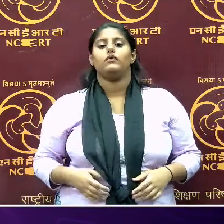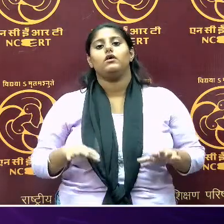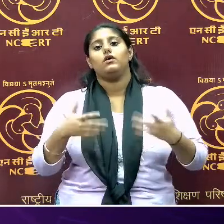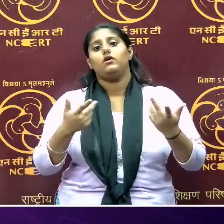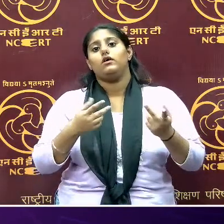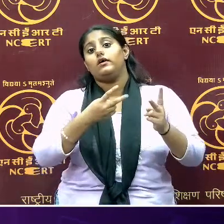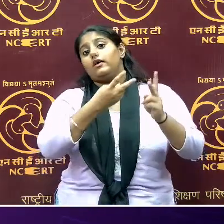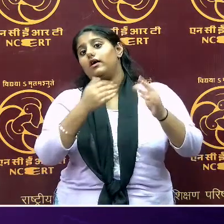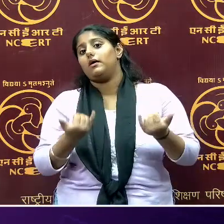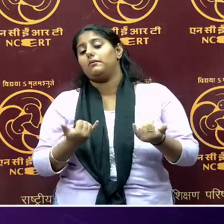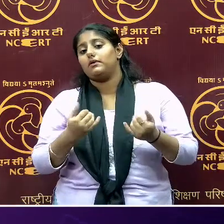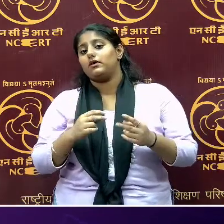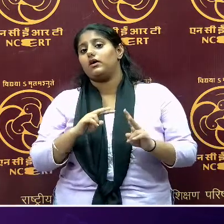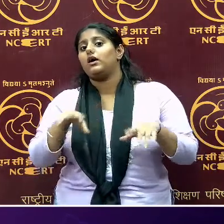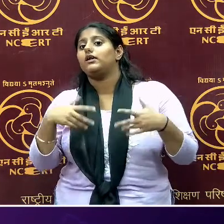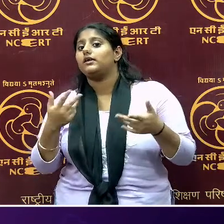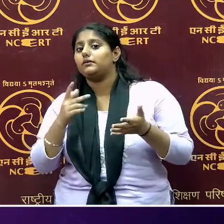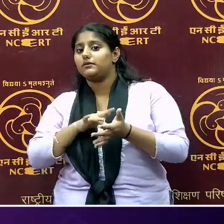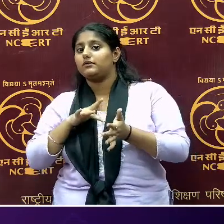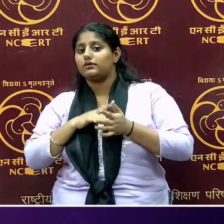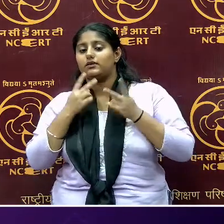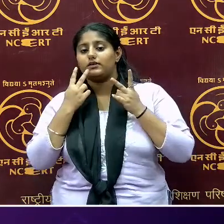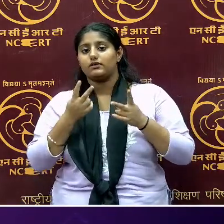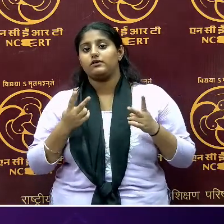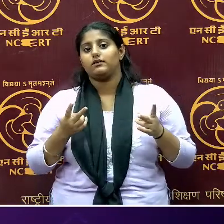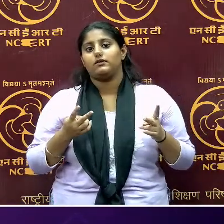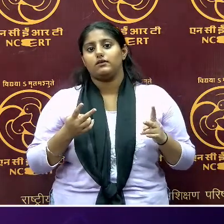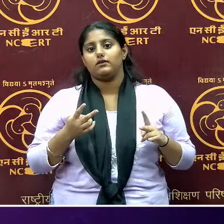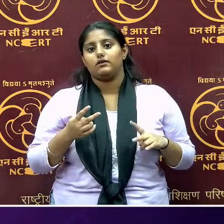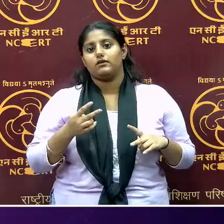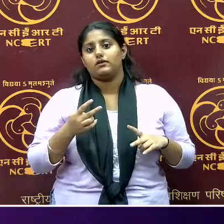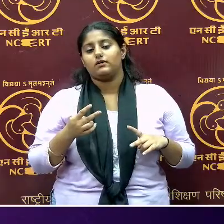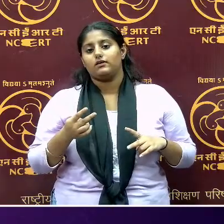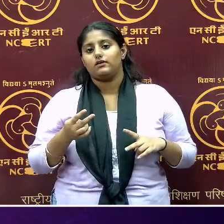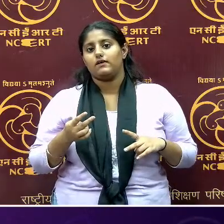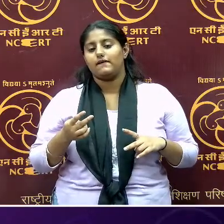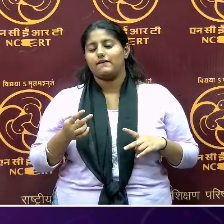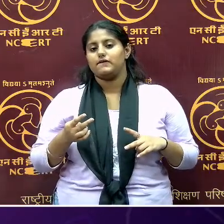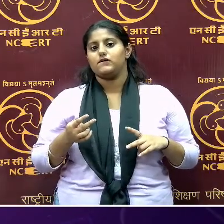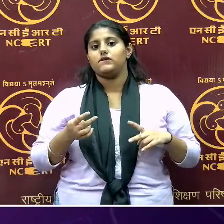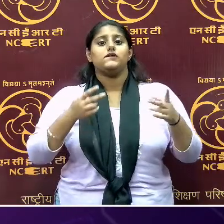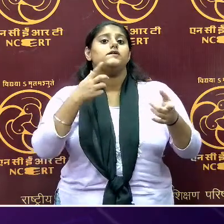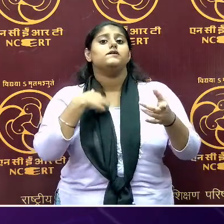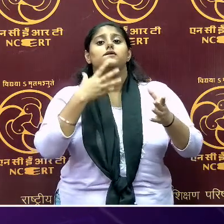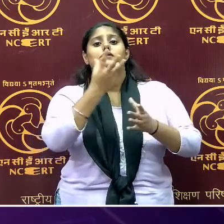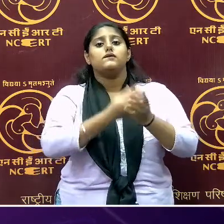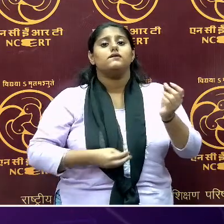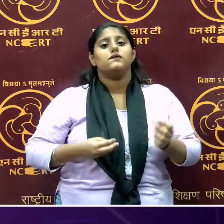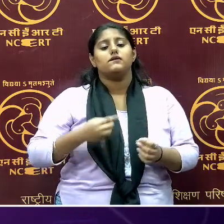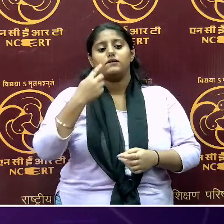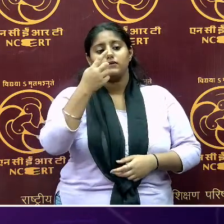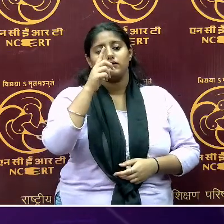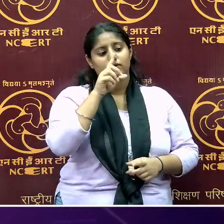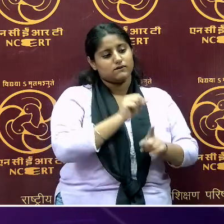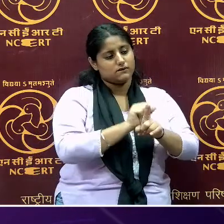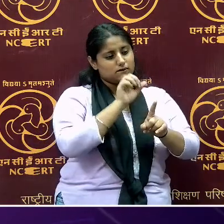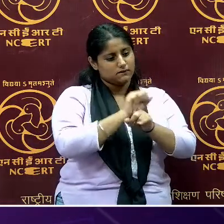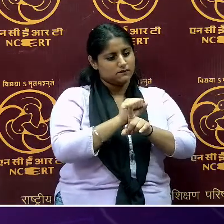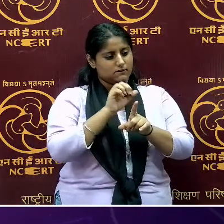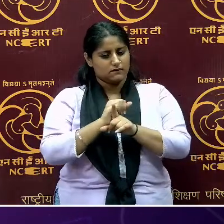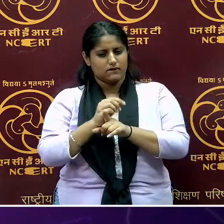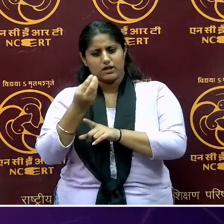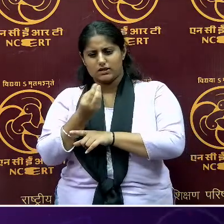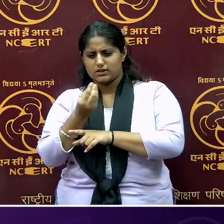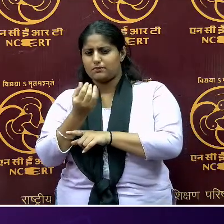position. How many more horses can the thief steal before the thief notices something